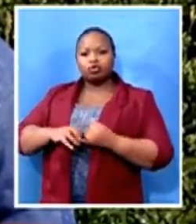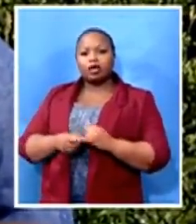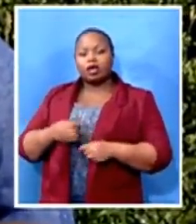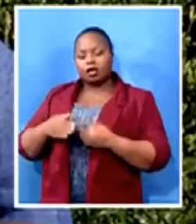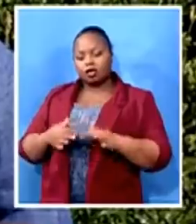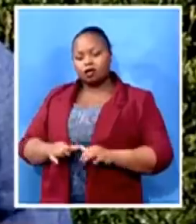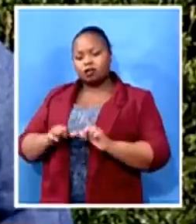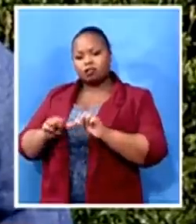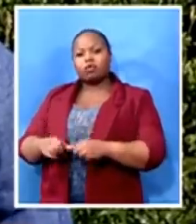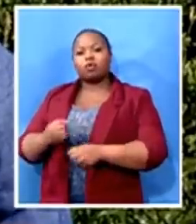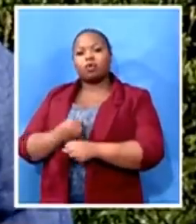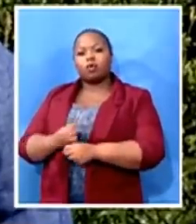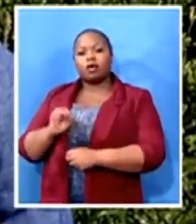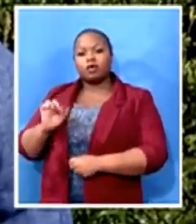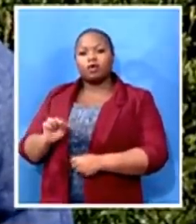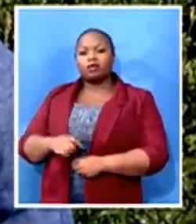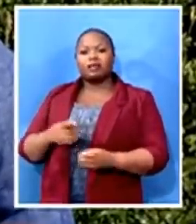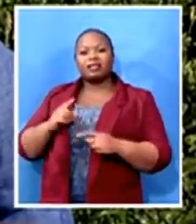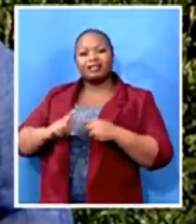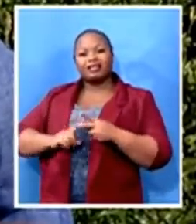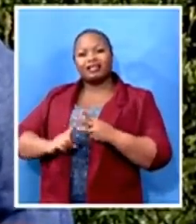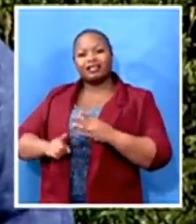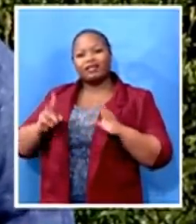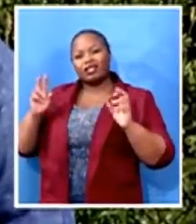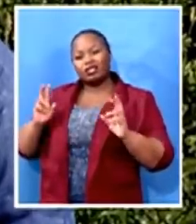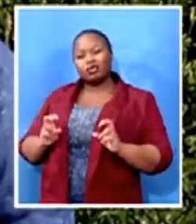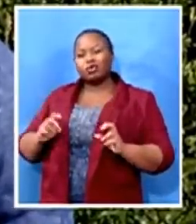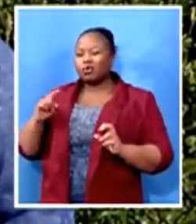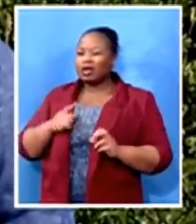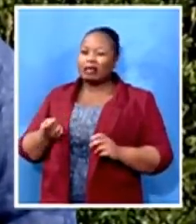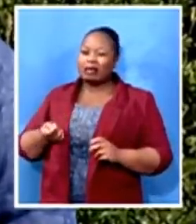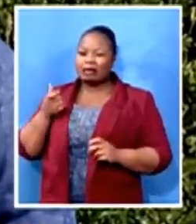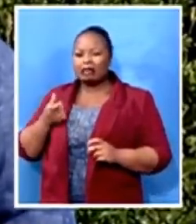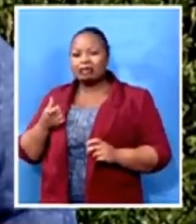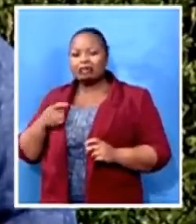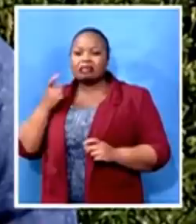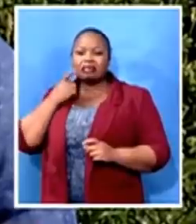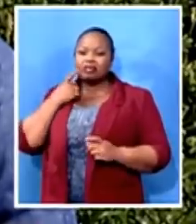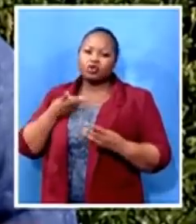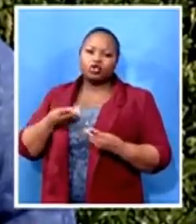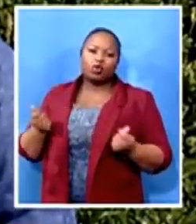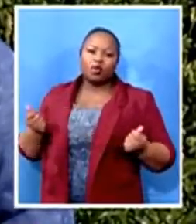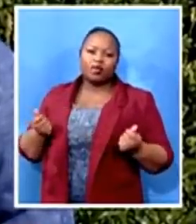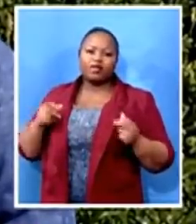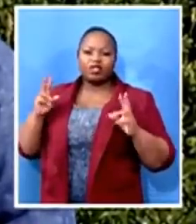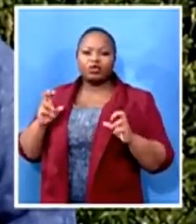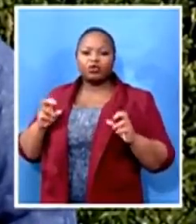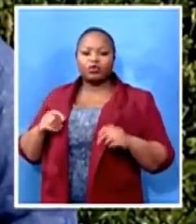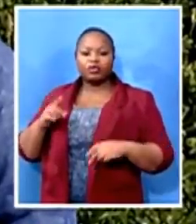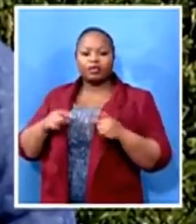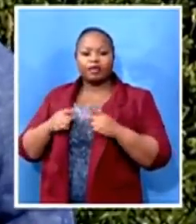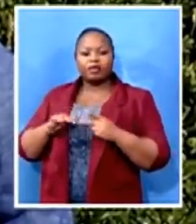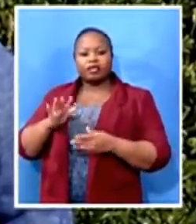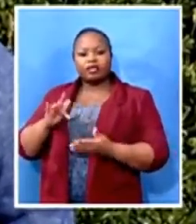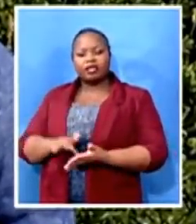just low-hanging issues, the issues of triaging centers and minor compliance issues that would have